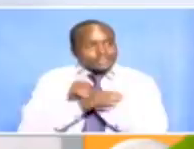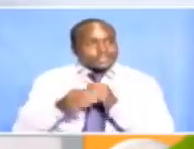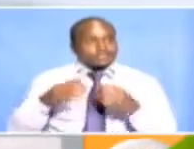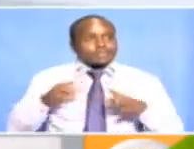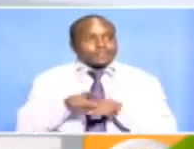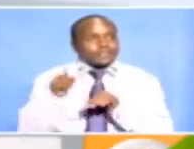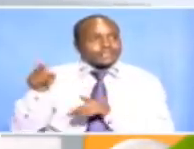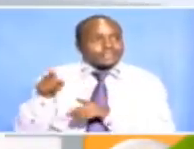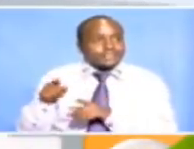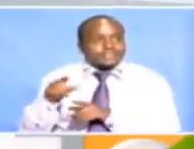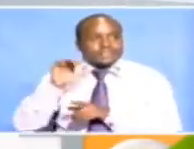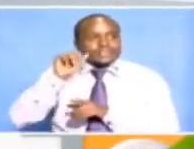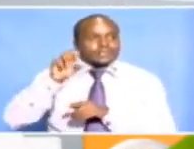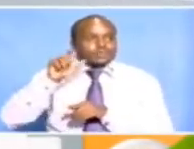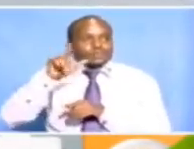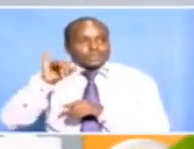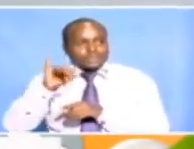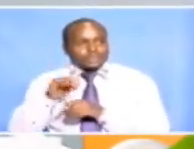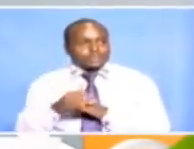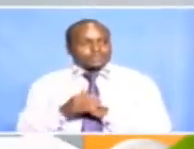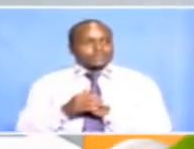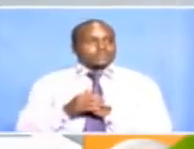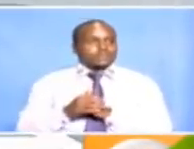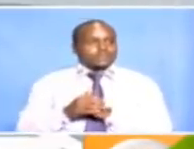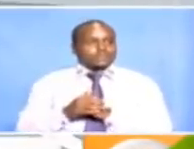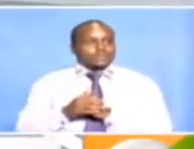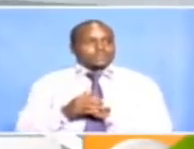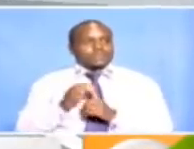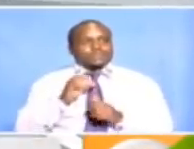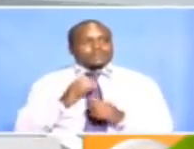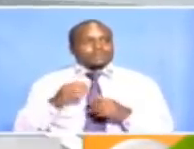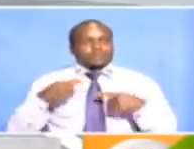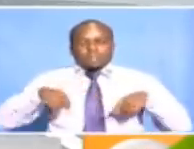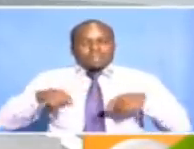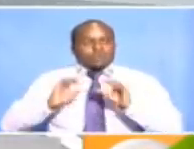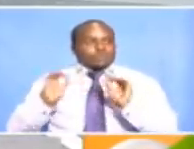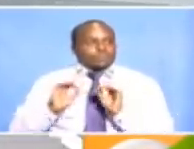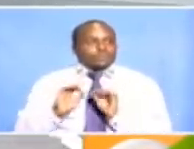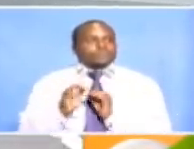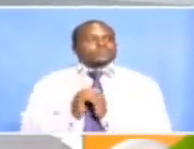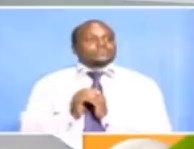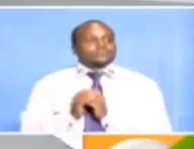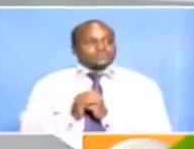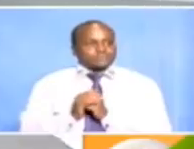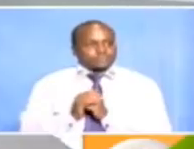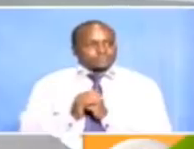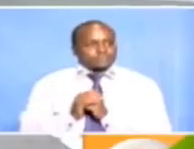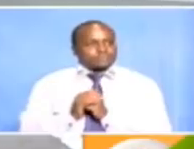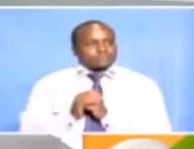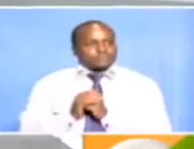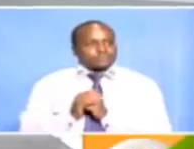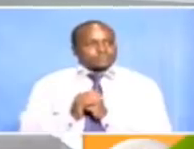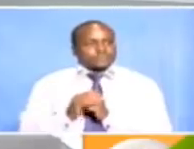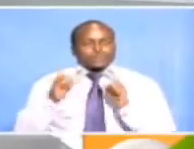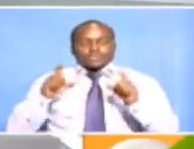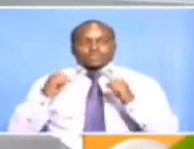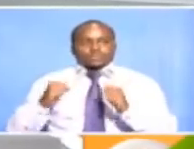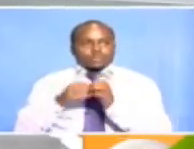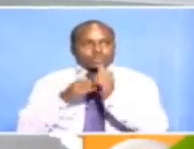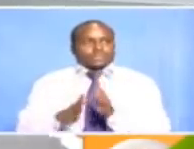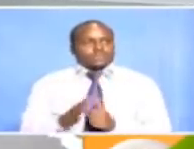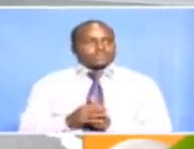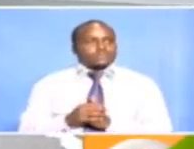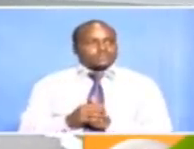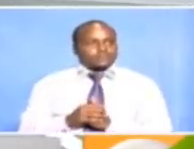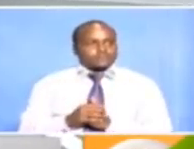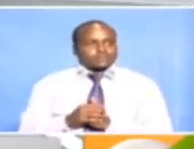Yes. Atuoli. Yeah, no nonsense people. Fearless people. We need corporate people. Nairobi is very controversial. We need controversial leaders. Yeah.